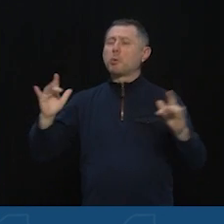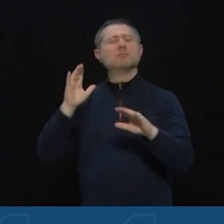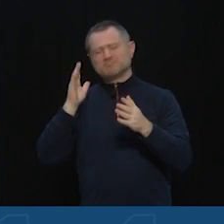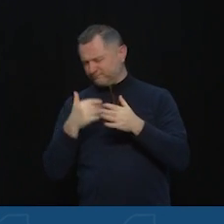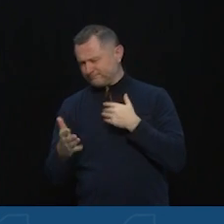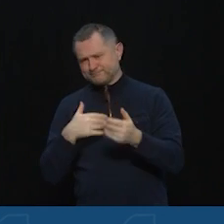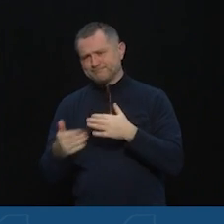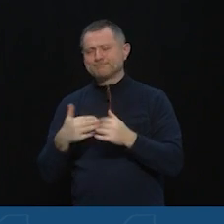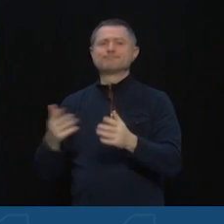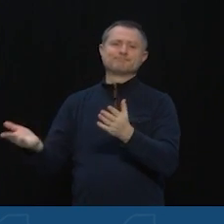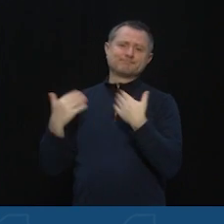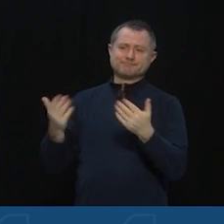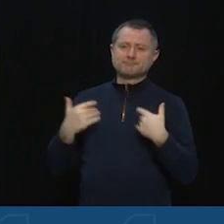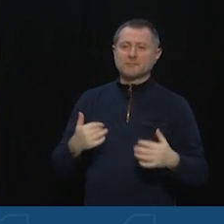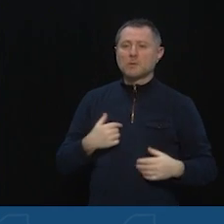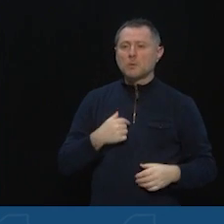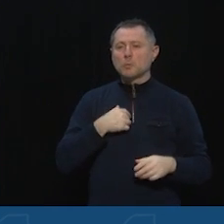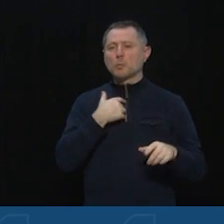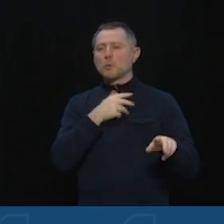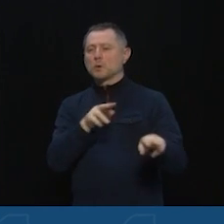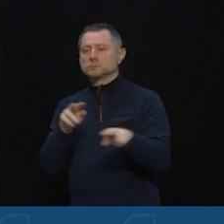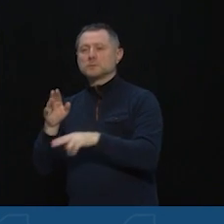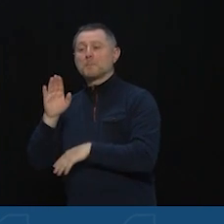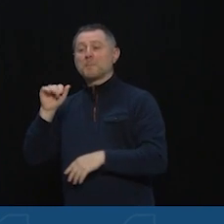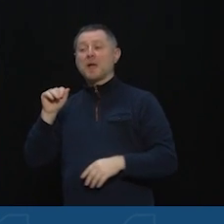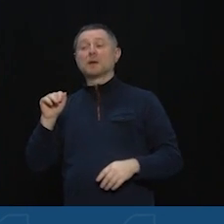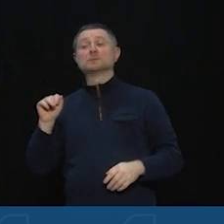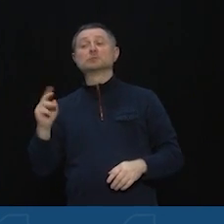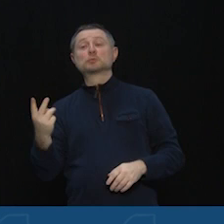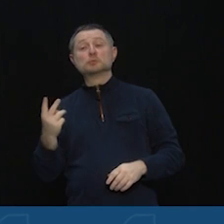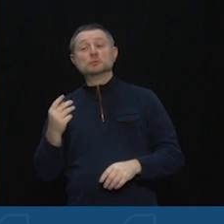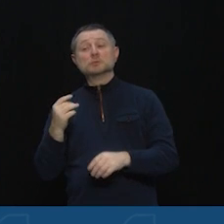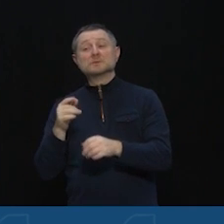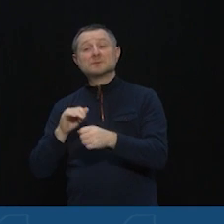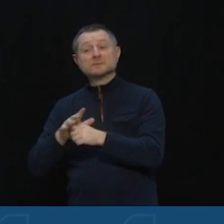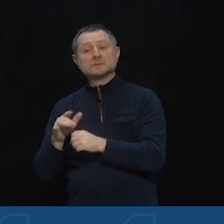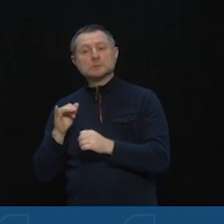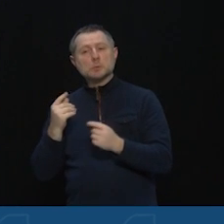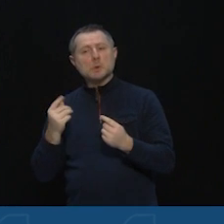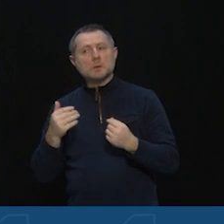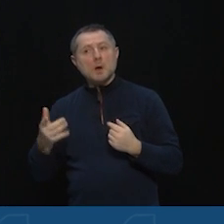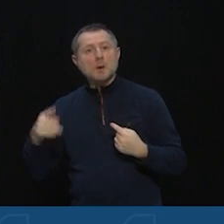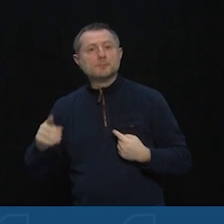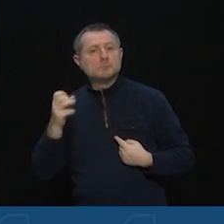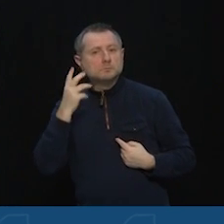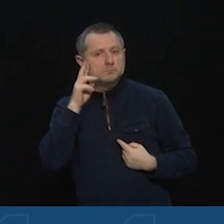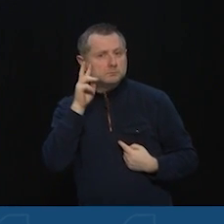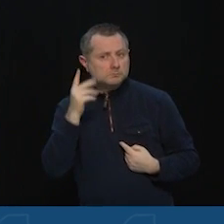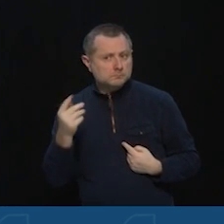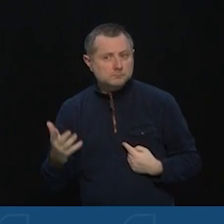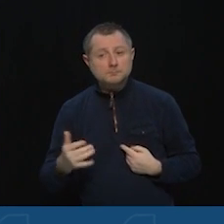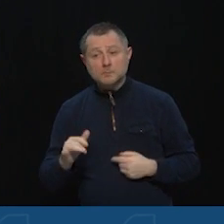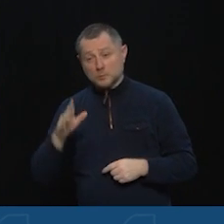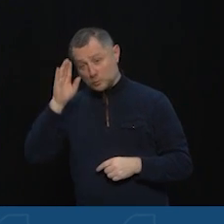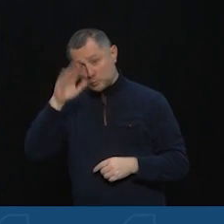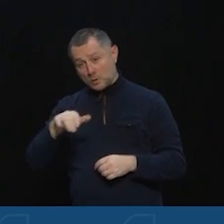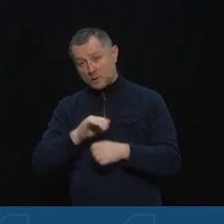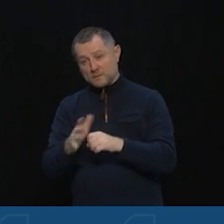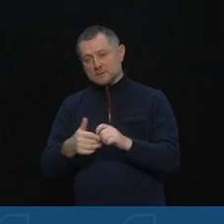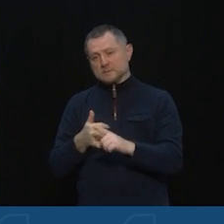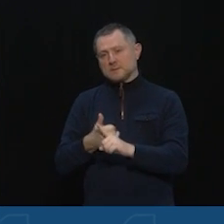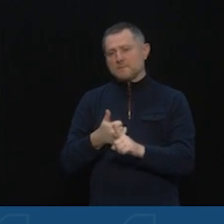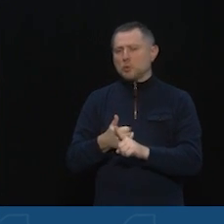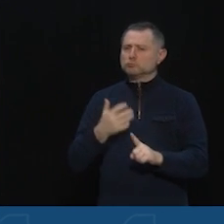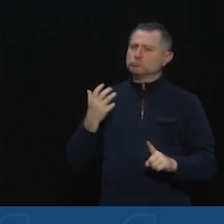it's going to be a wave. I don't anticipate a surge, but we have to be ready for anything. One thing we do know about this, about COVID, Omicron, and